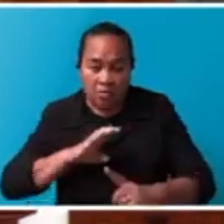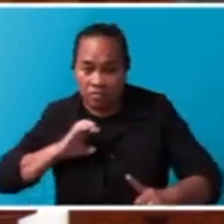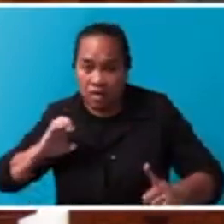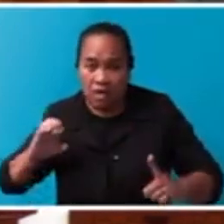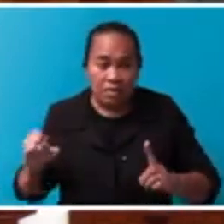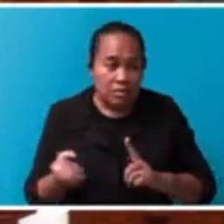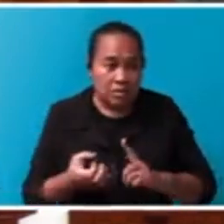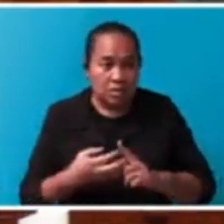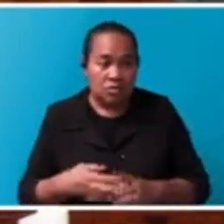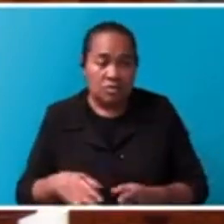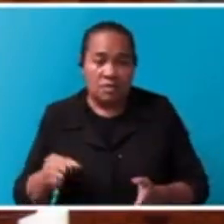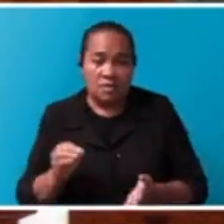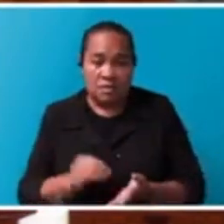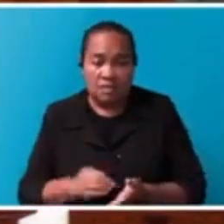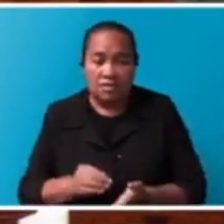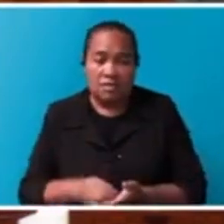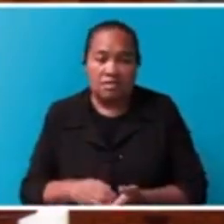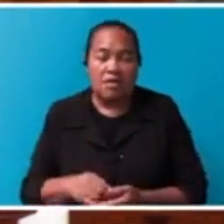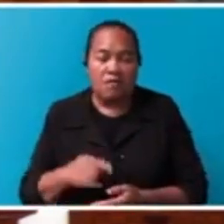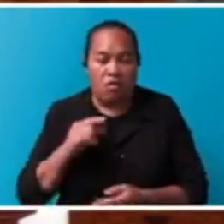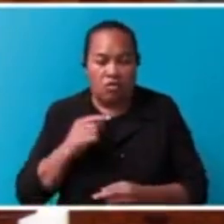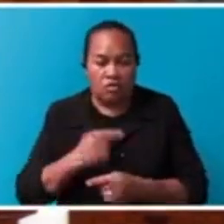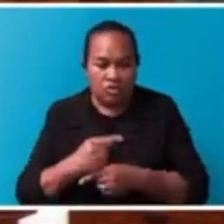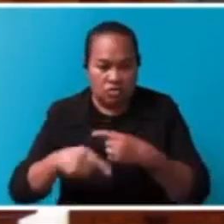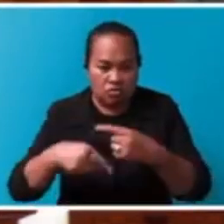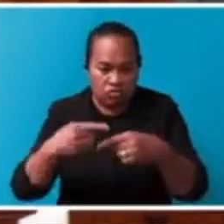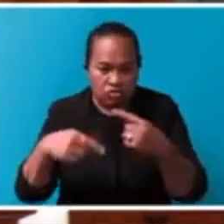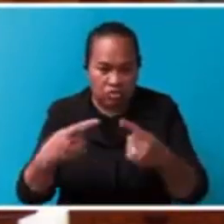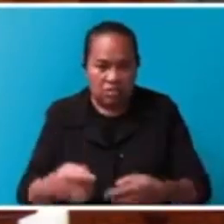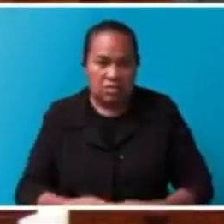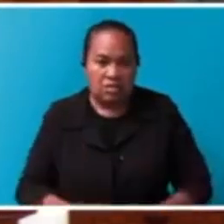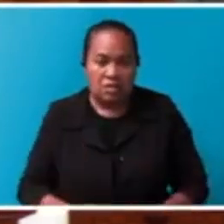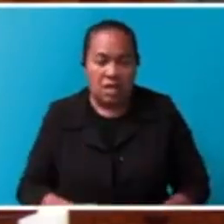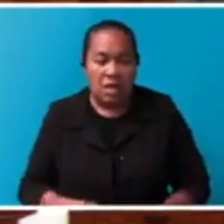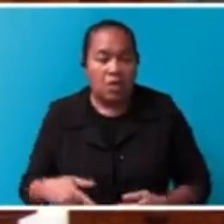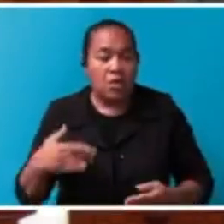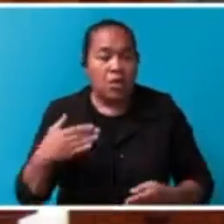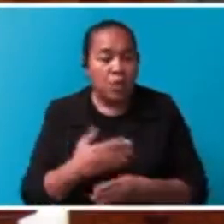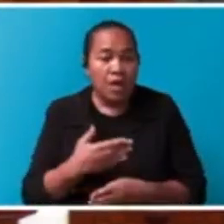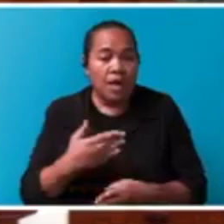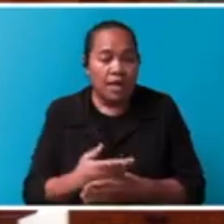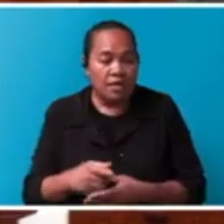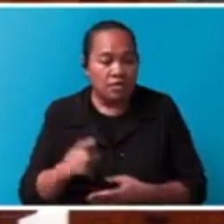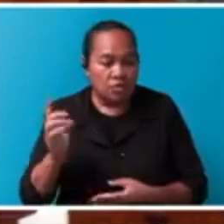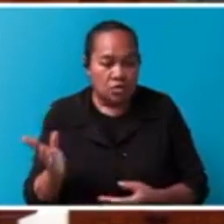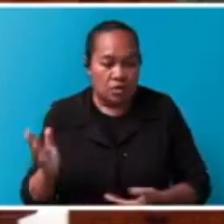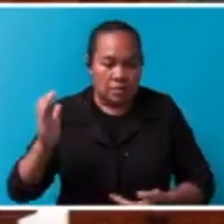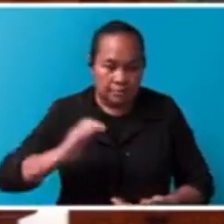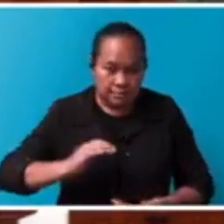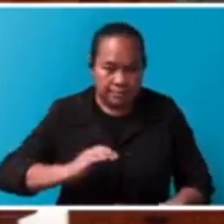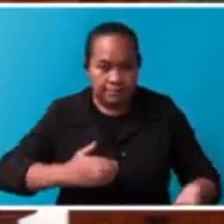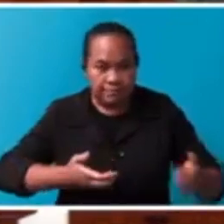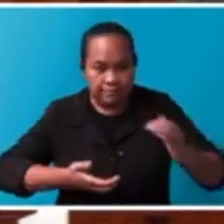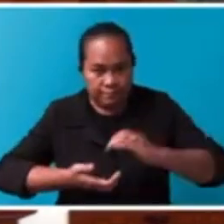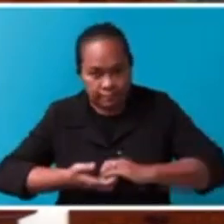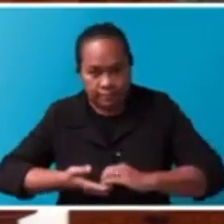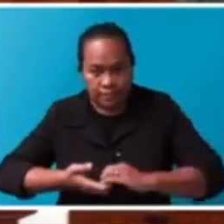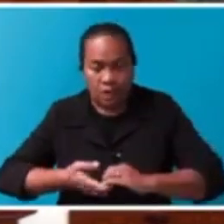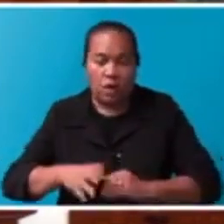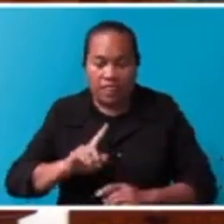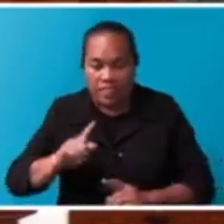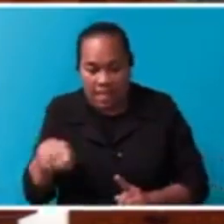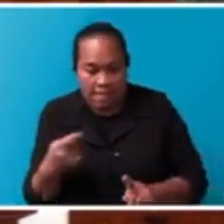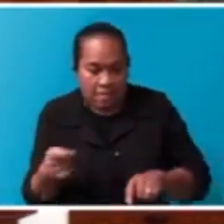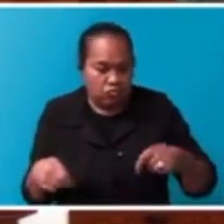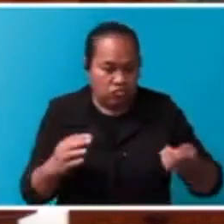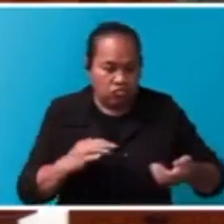for generations to come, and where we work hand in hand with our neighbors to promote